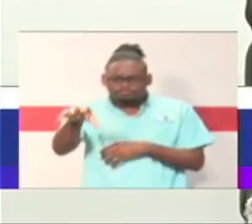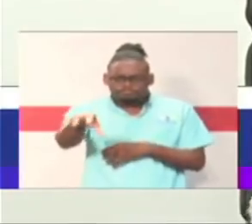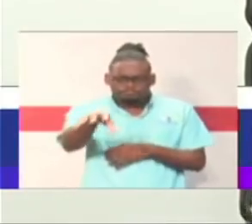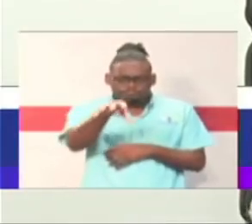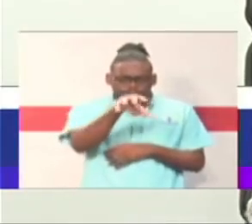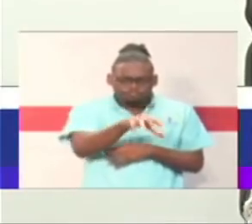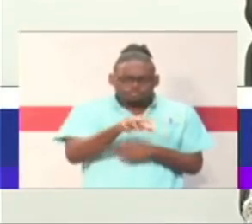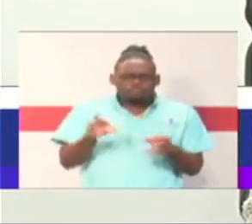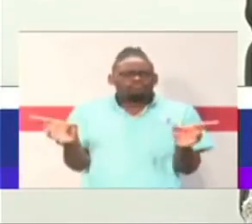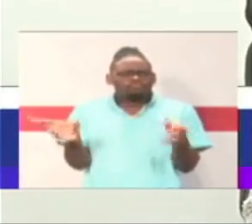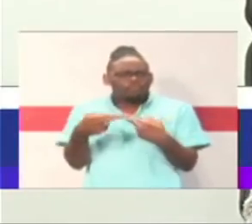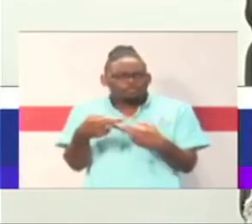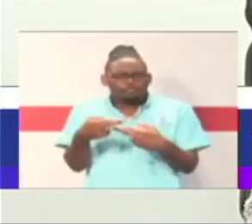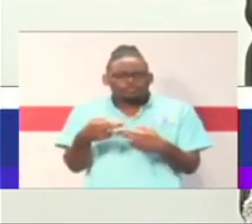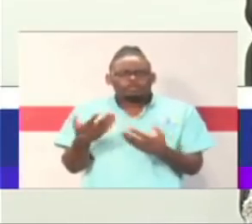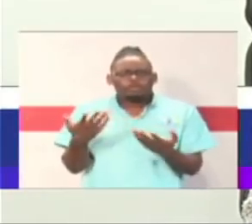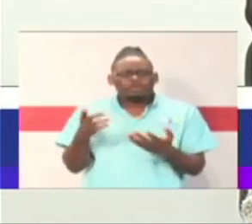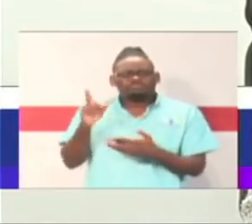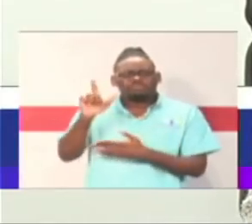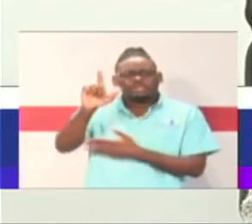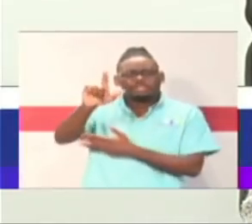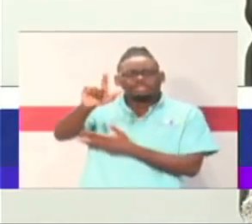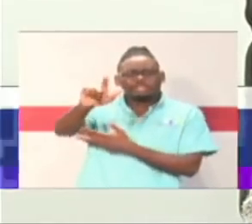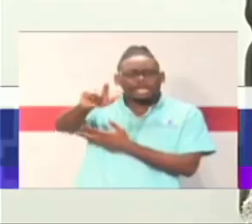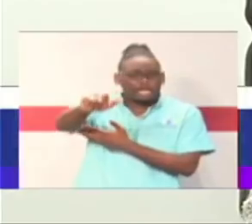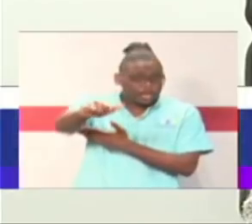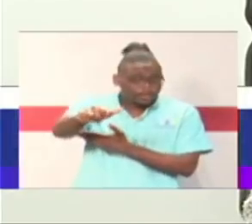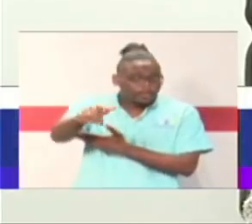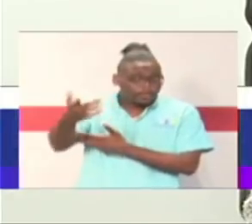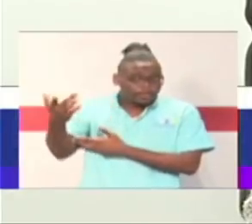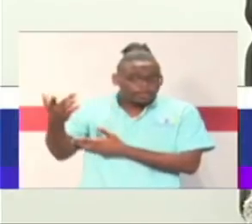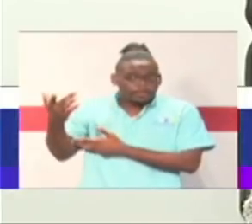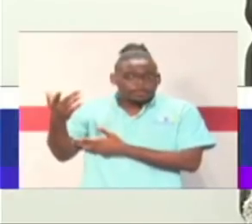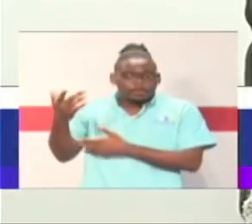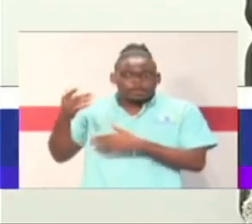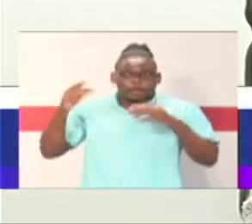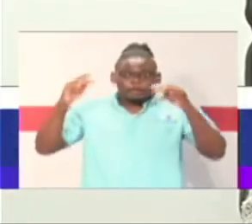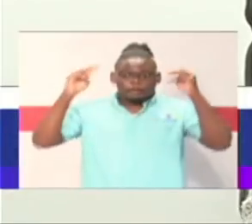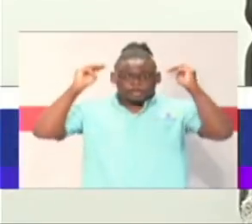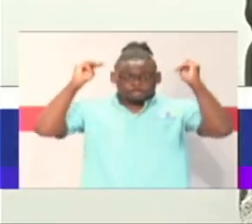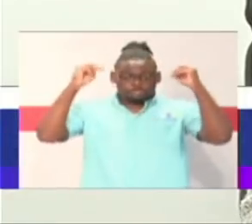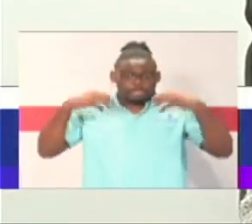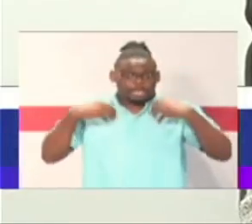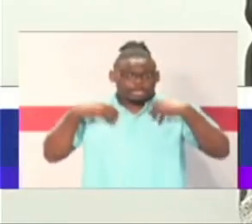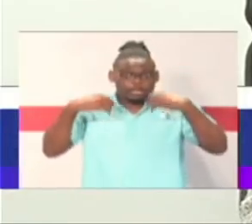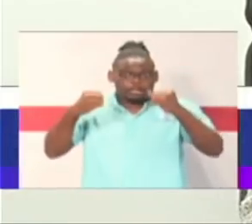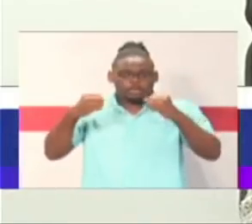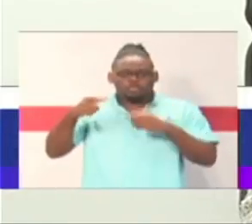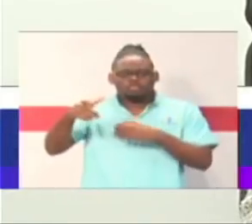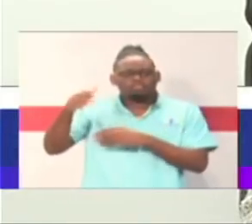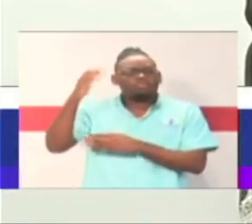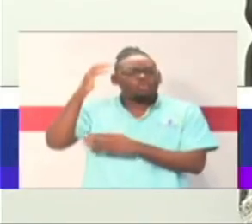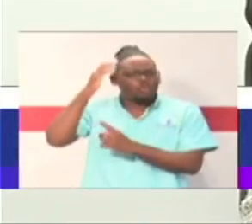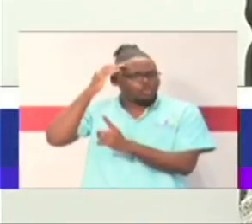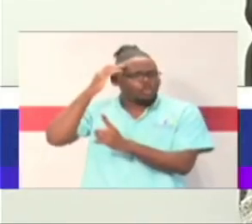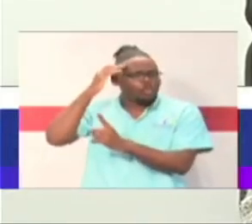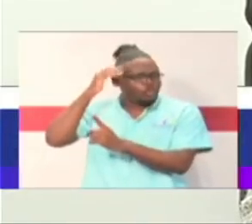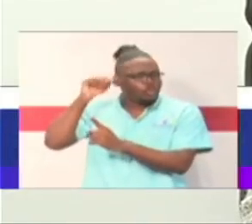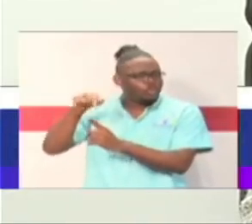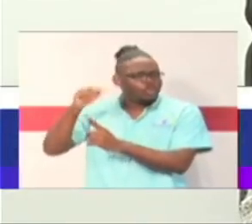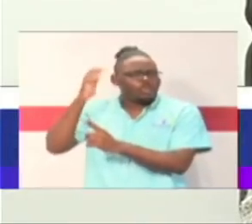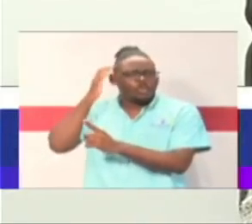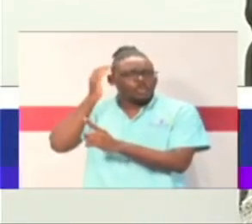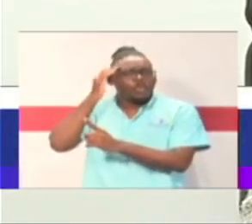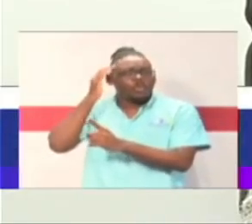number of vaccinations. Now, I'd like to start by saying that the Ministry of Health, as you all would be aware, makes decisions based on evidence.